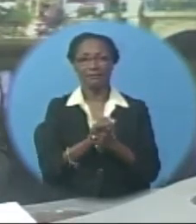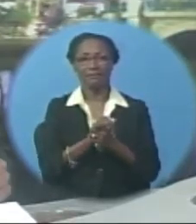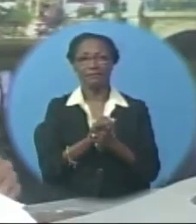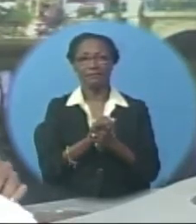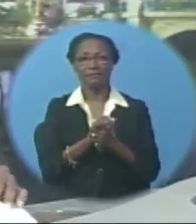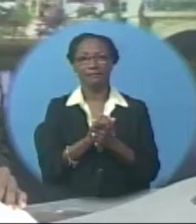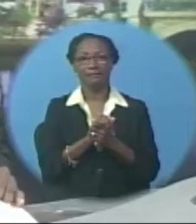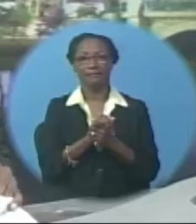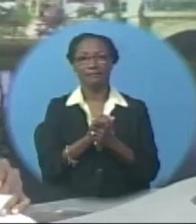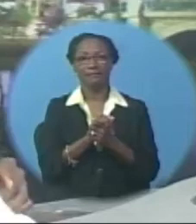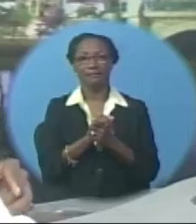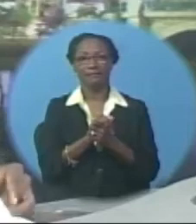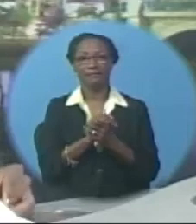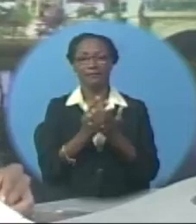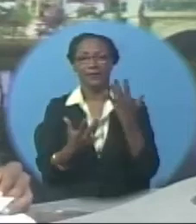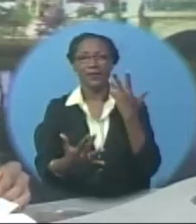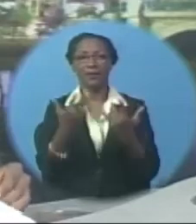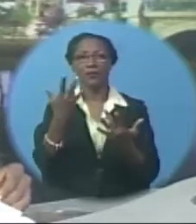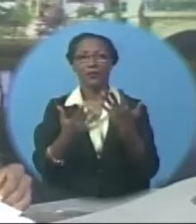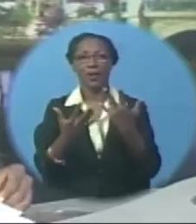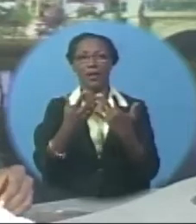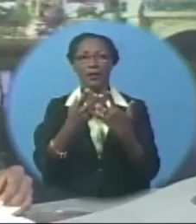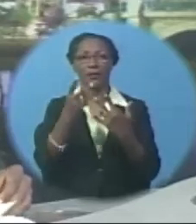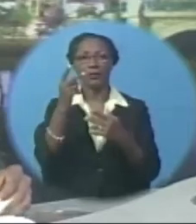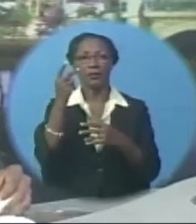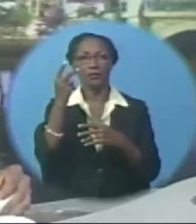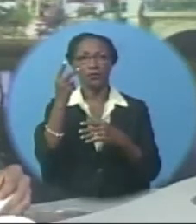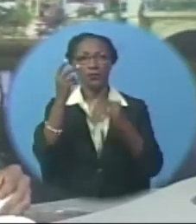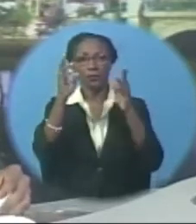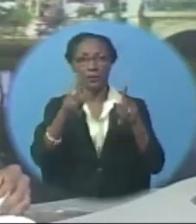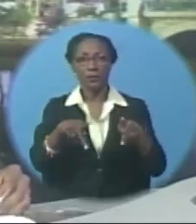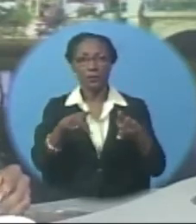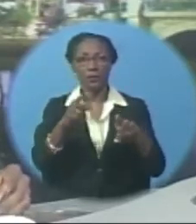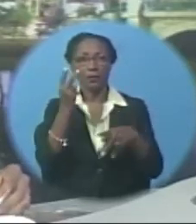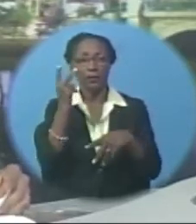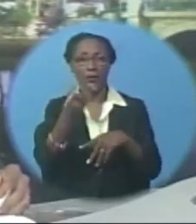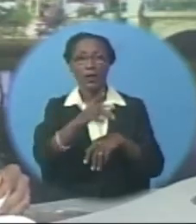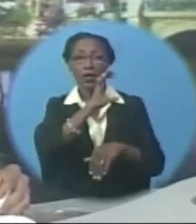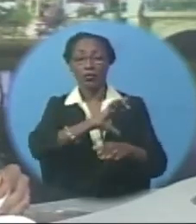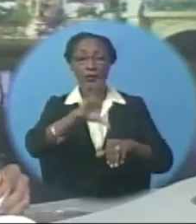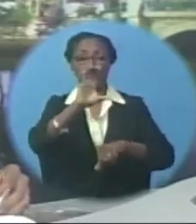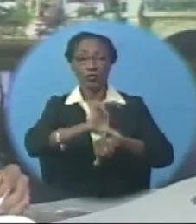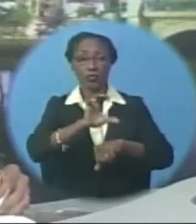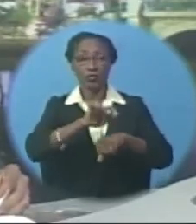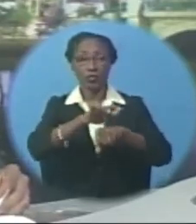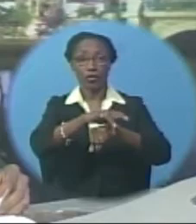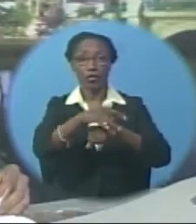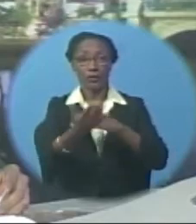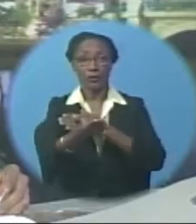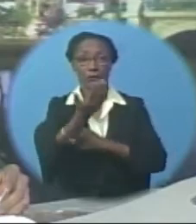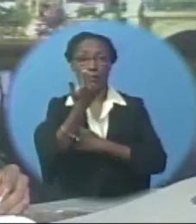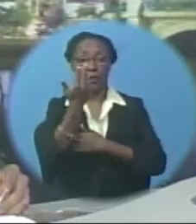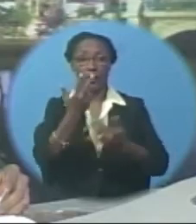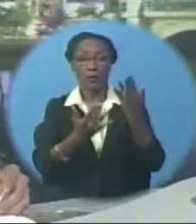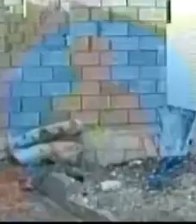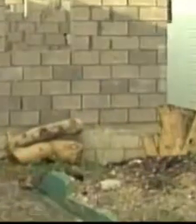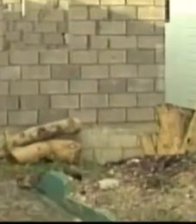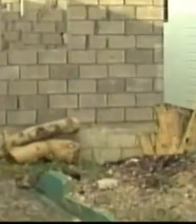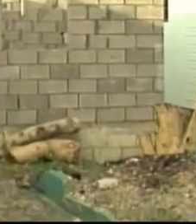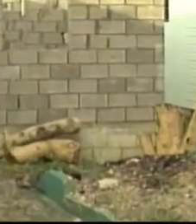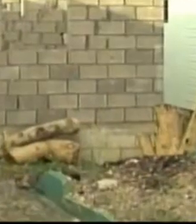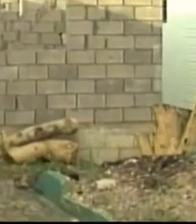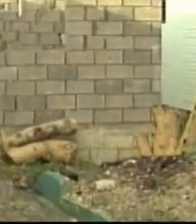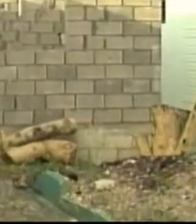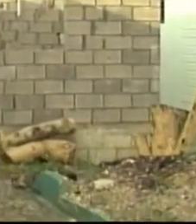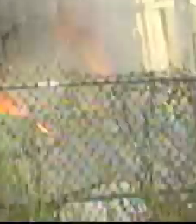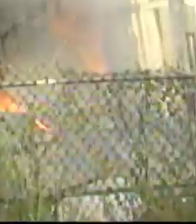Fire officials are probing a blaze at Vauxhall Christchurch, which extensively damaged a home early this morning. Officials tell CBC News the